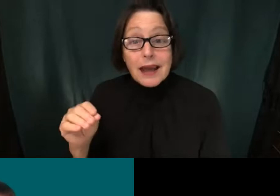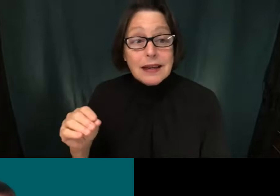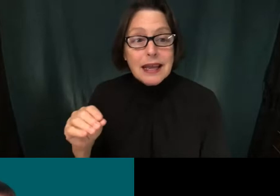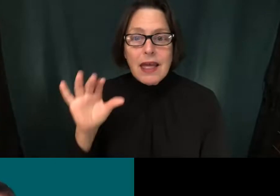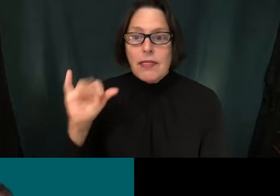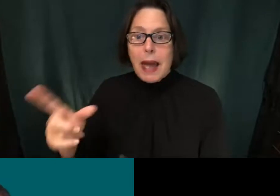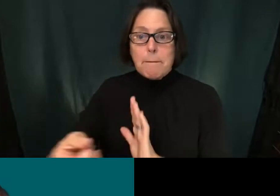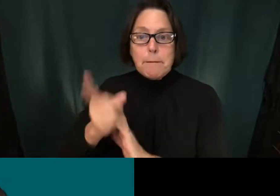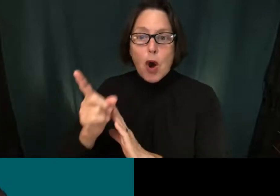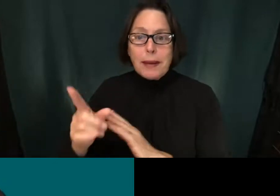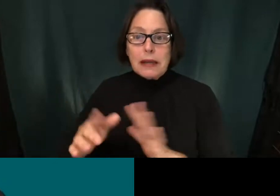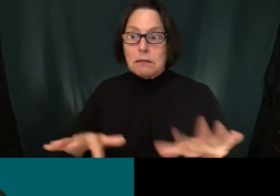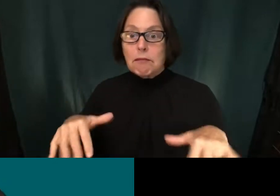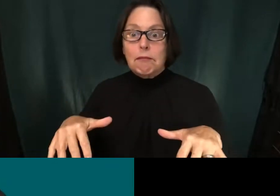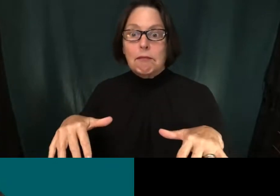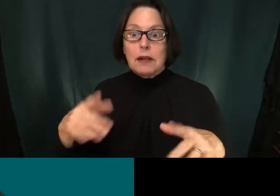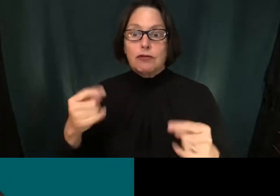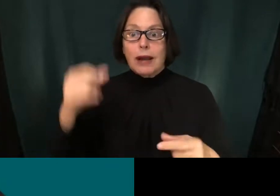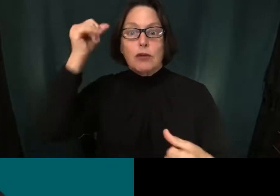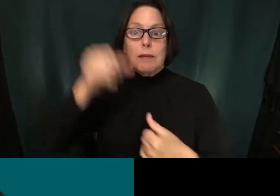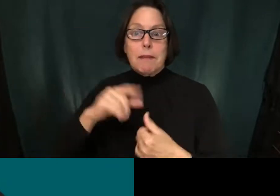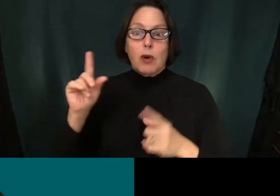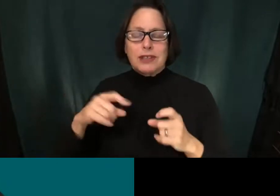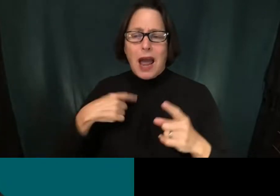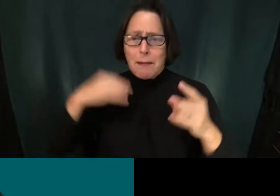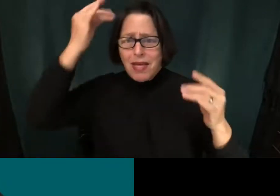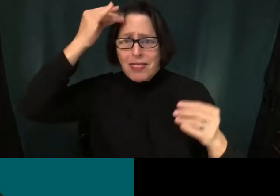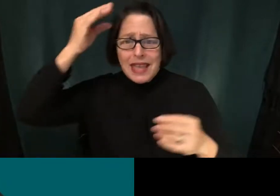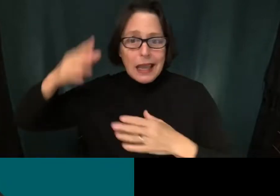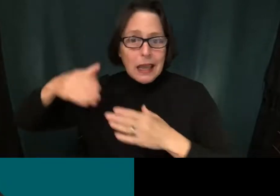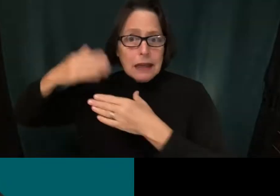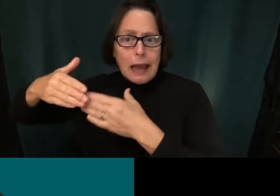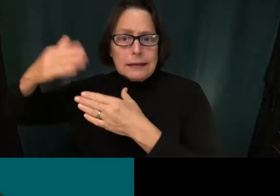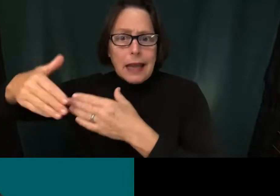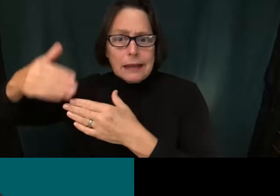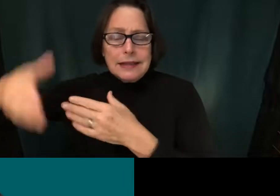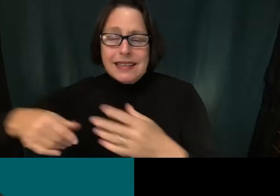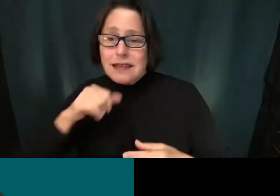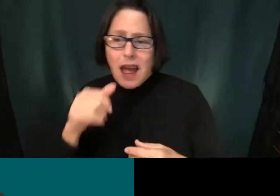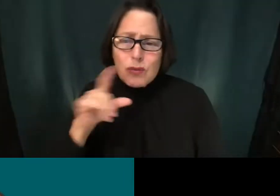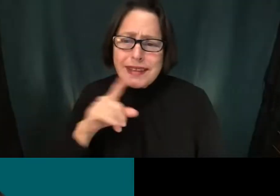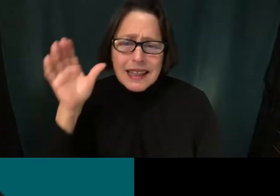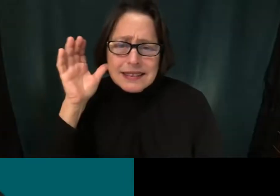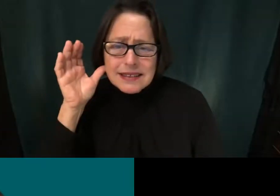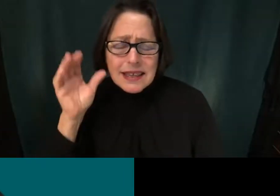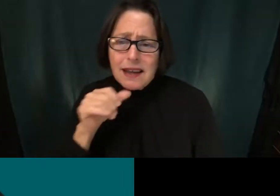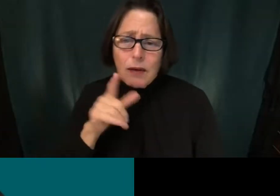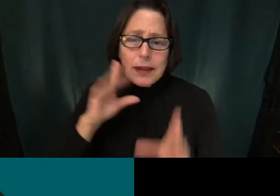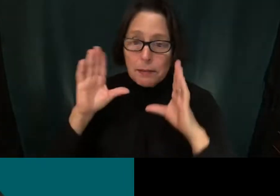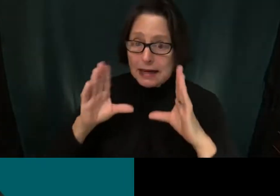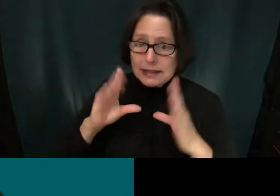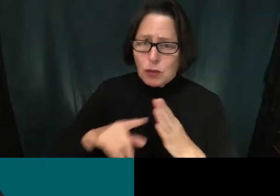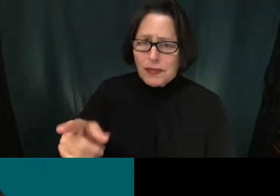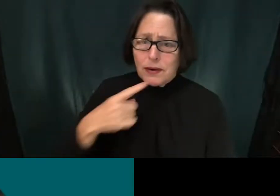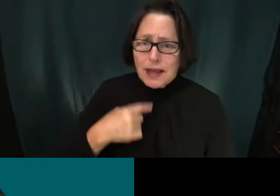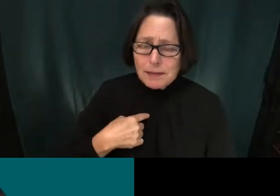think of that question. Because sometimes when we're then thinking of the next best question to ask, we're actually not listening and paying attention to what the person's